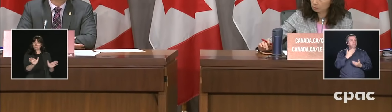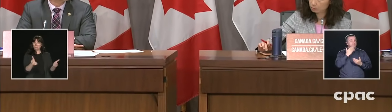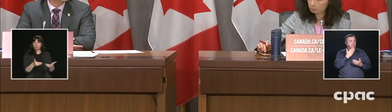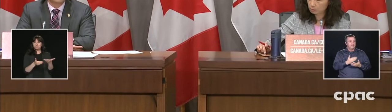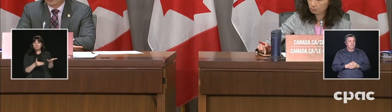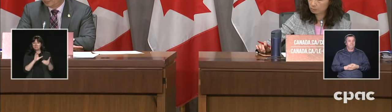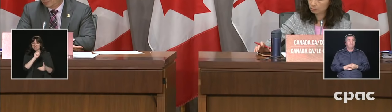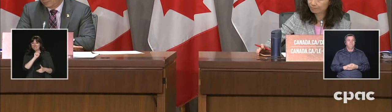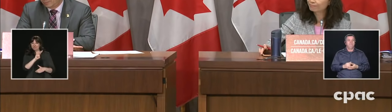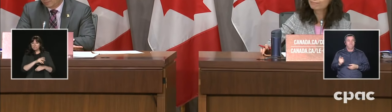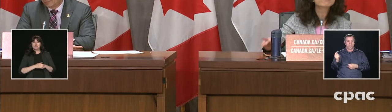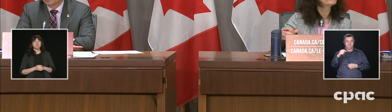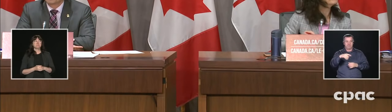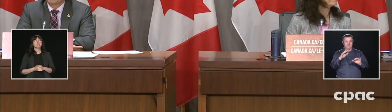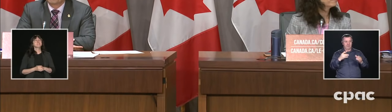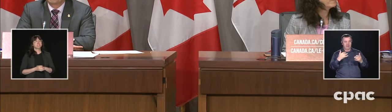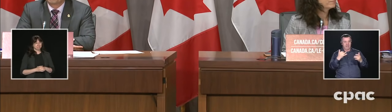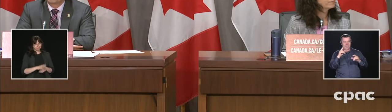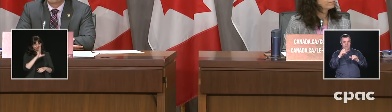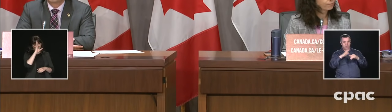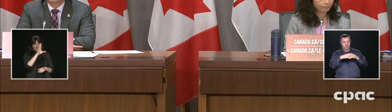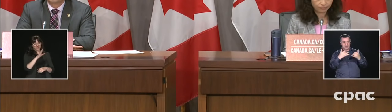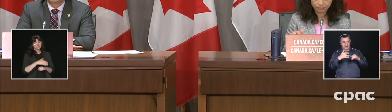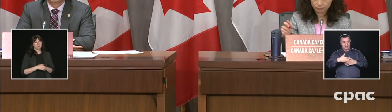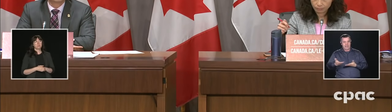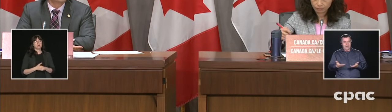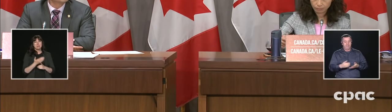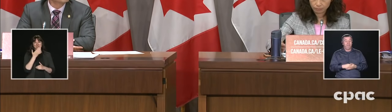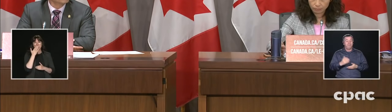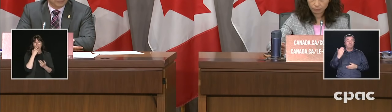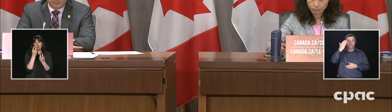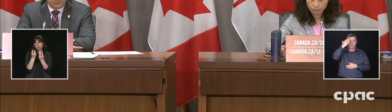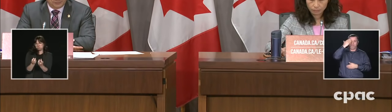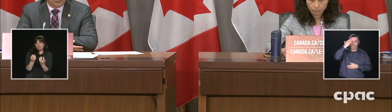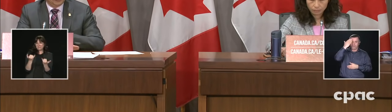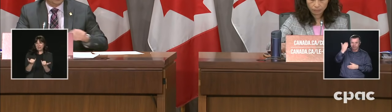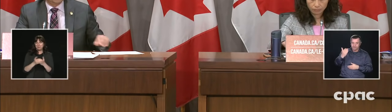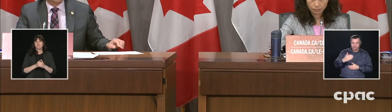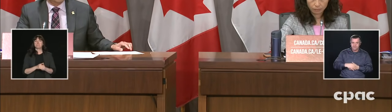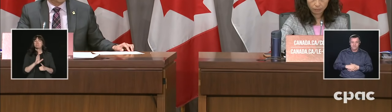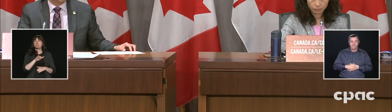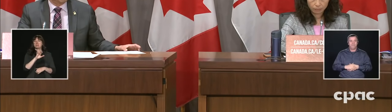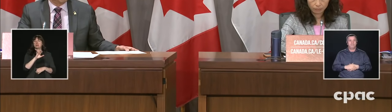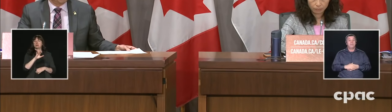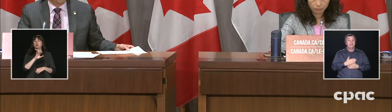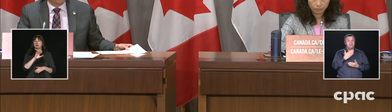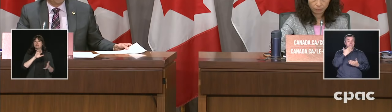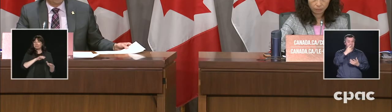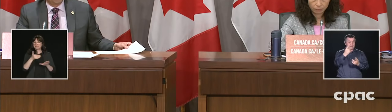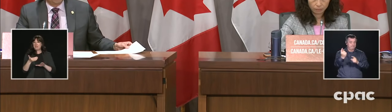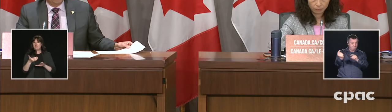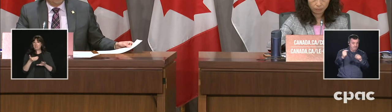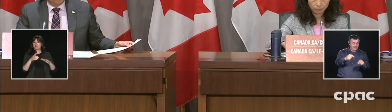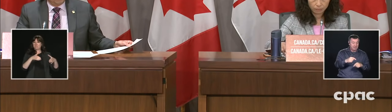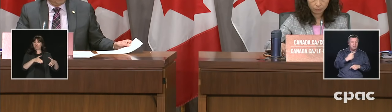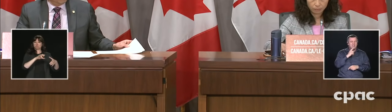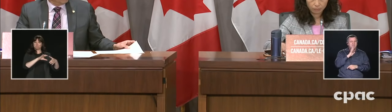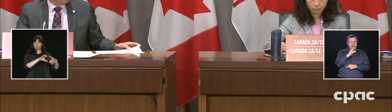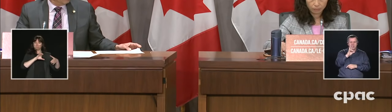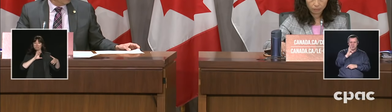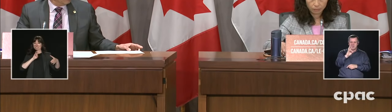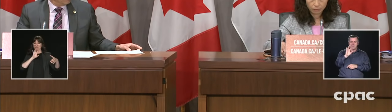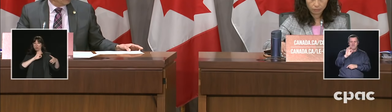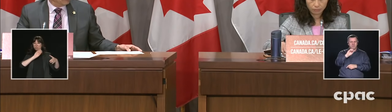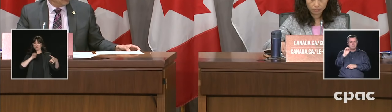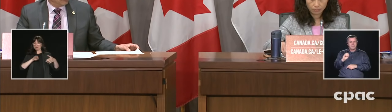Hi, thank you very much for doing this today. You've said that 79% of deaths have been tied to long-term care facilities, and the deaths have only gone up